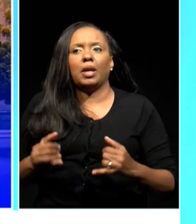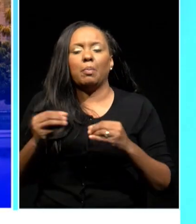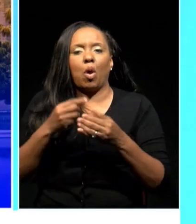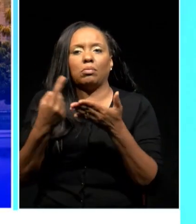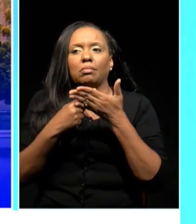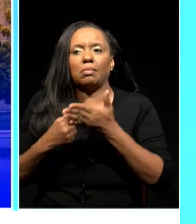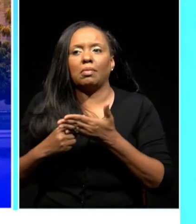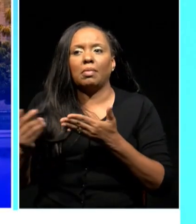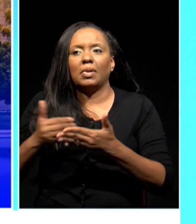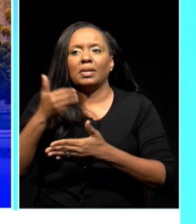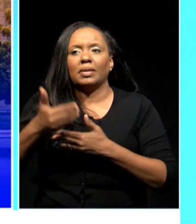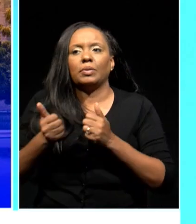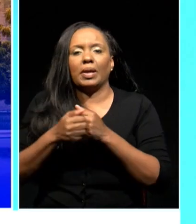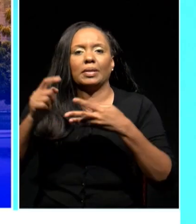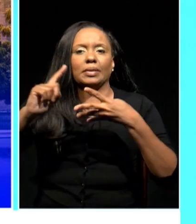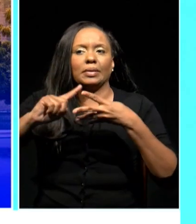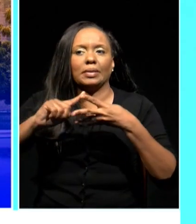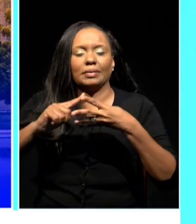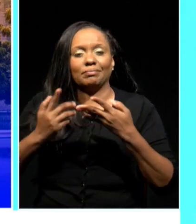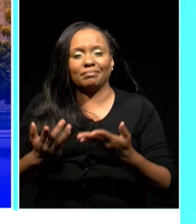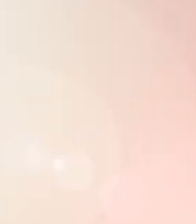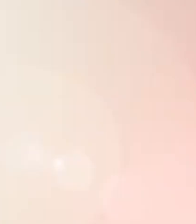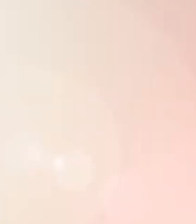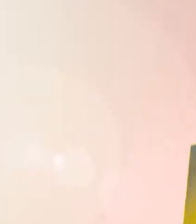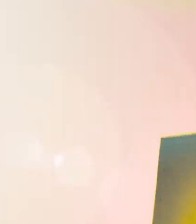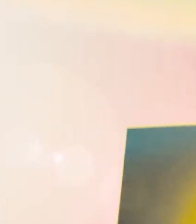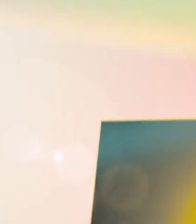I'll be coming back to you on this one. Stay with us.